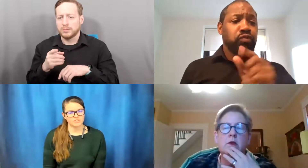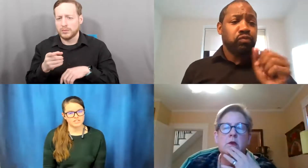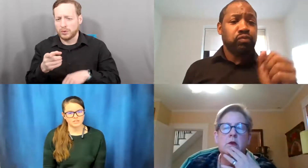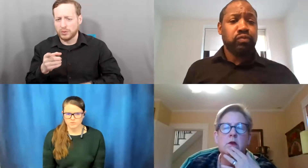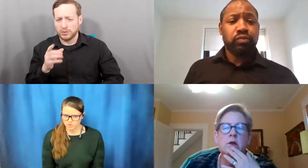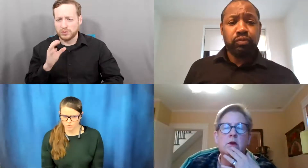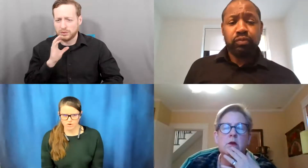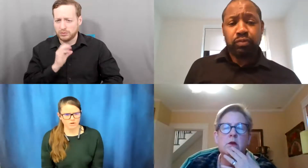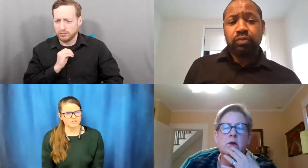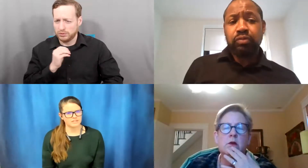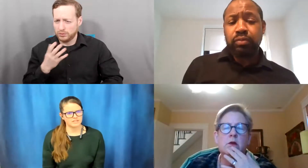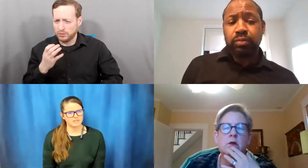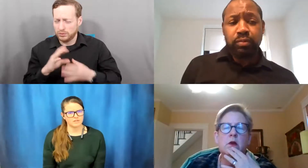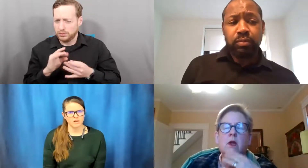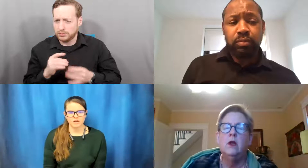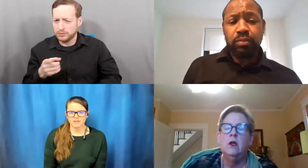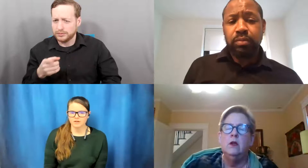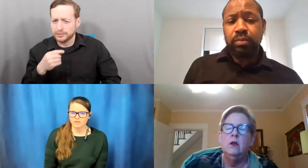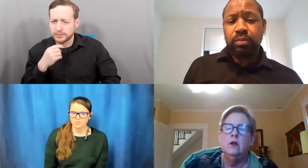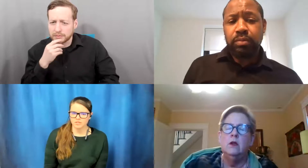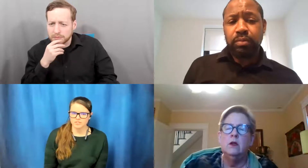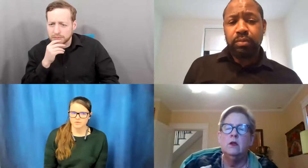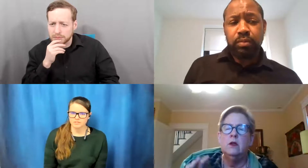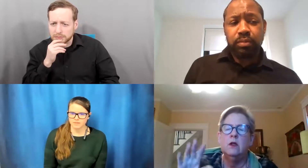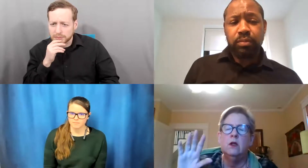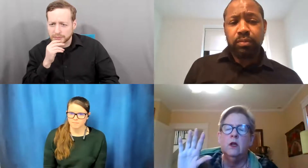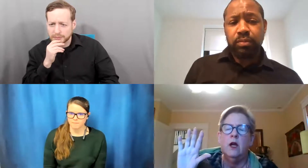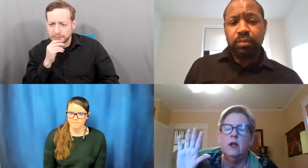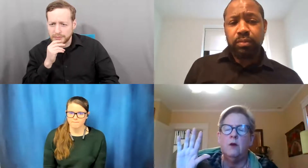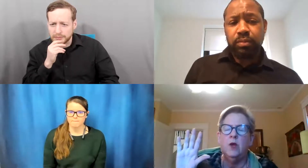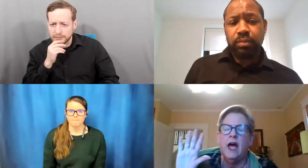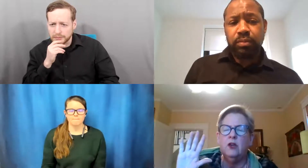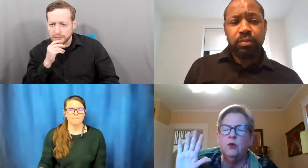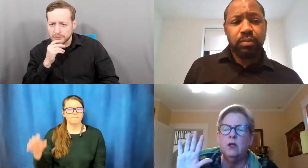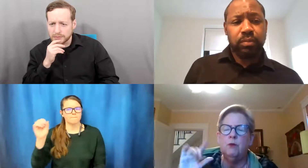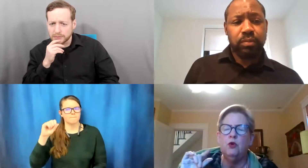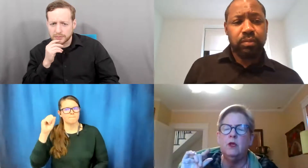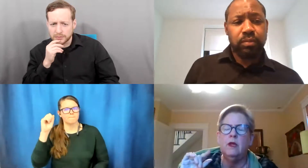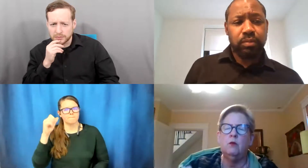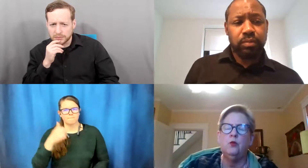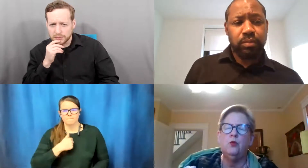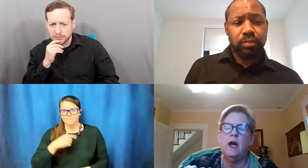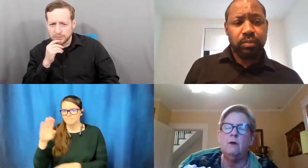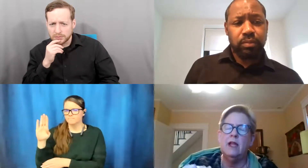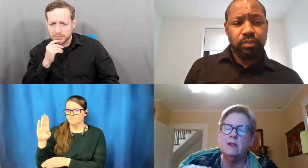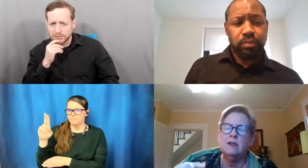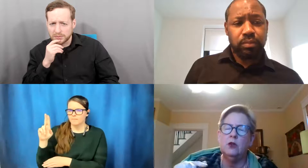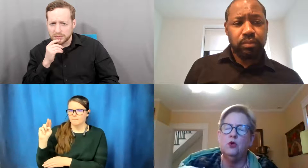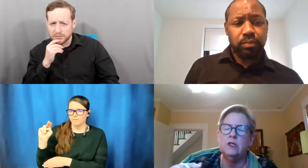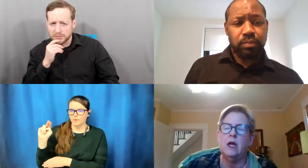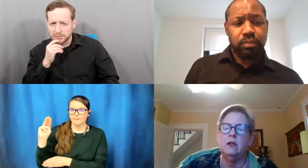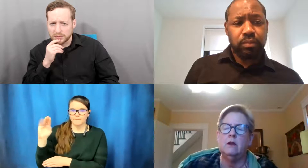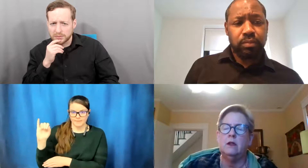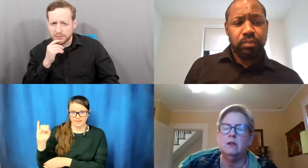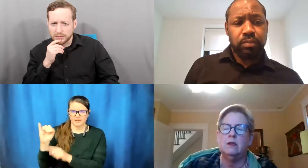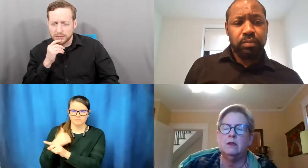other details. Sure, Ernest is saying. Carolyn Oberg, did you have something? Well, I agree with Boonmi that I would like to see who